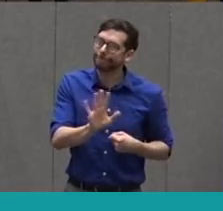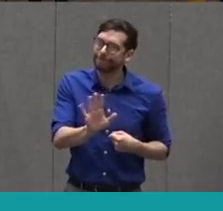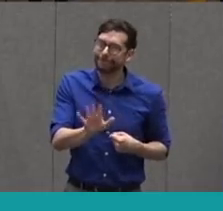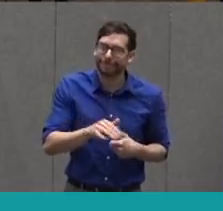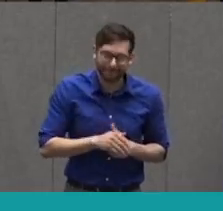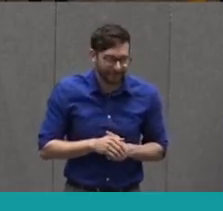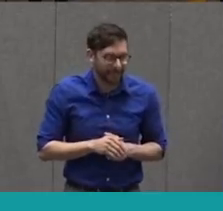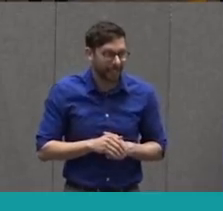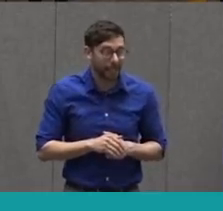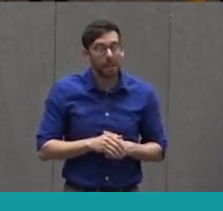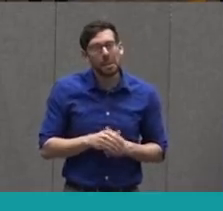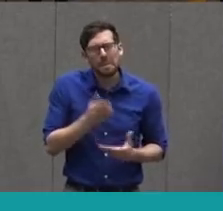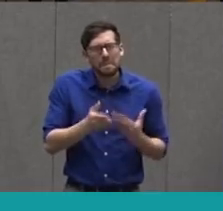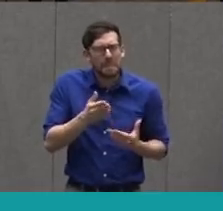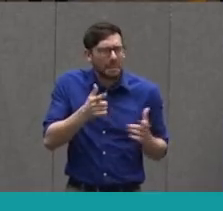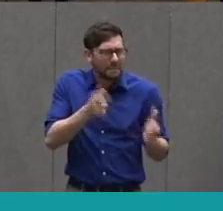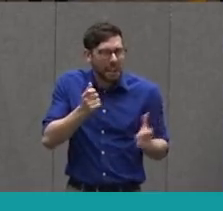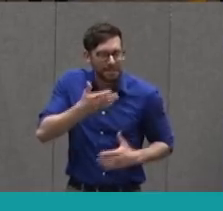I'll take a quick smell,